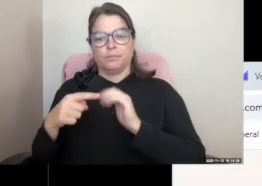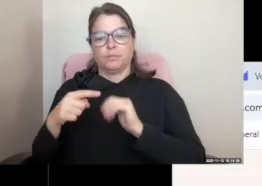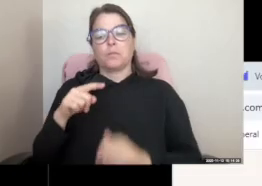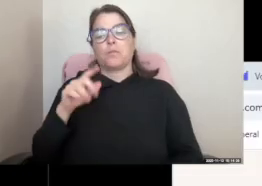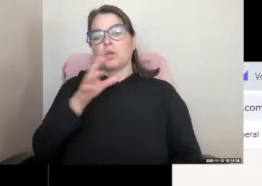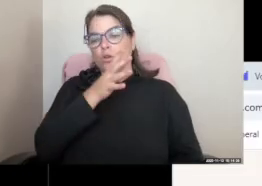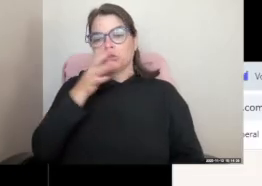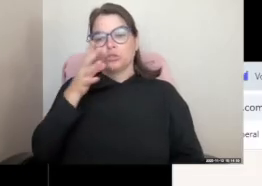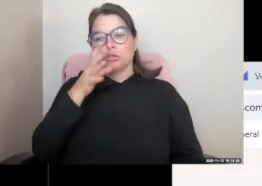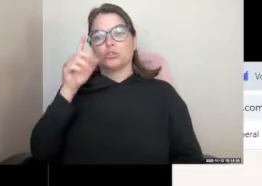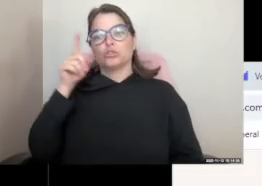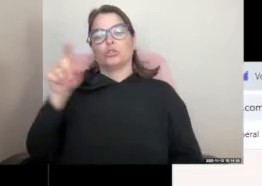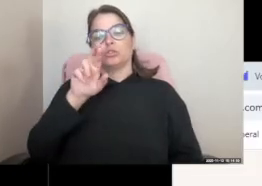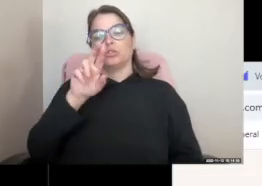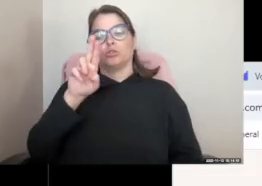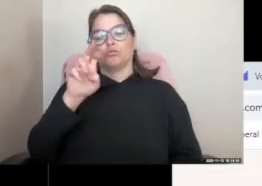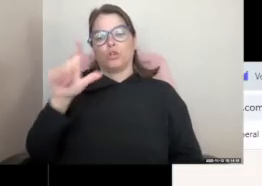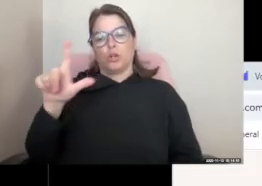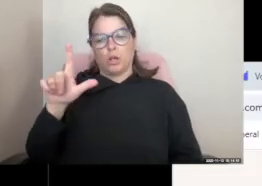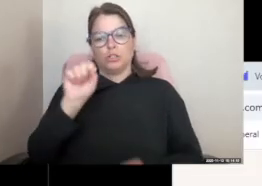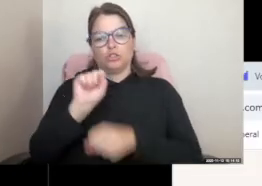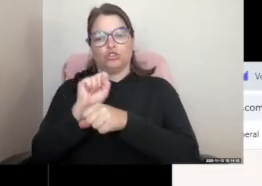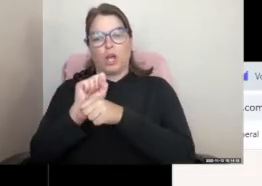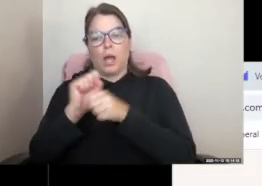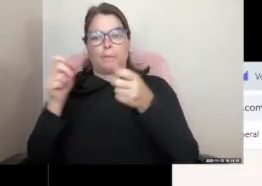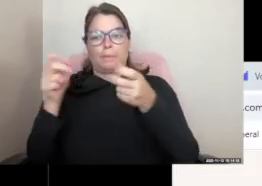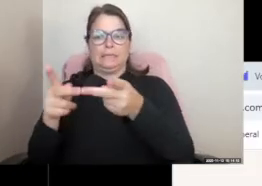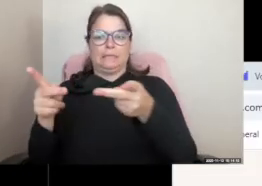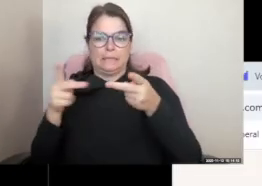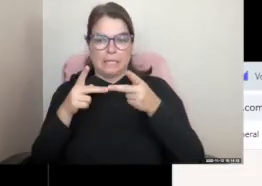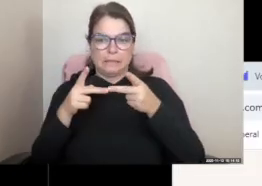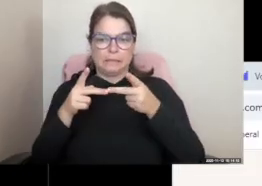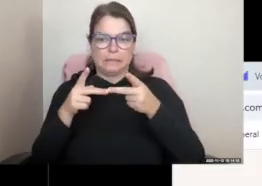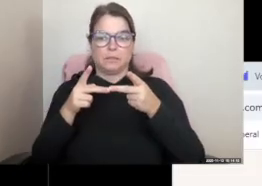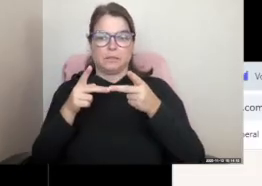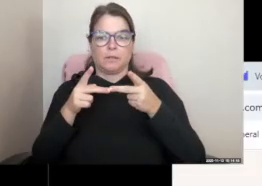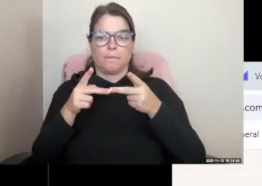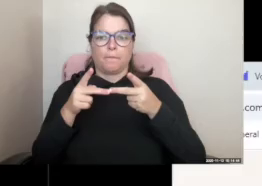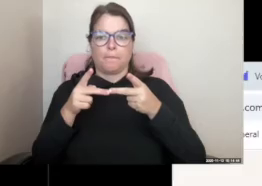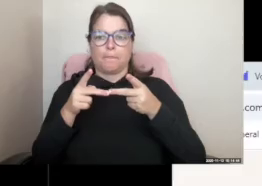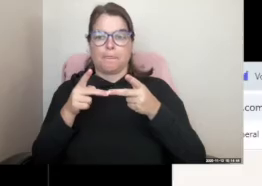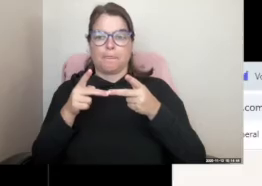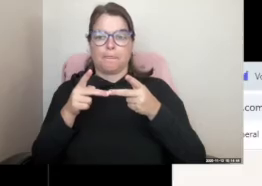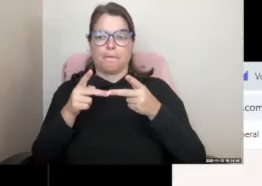150 to 200 miles. And there's several applications that people are just not using,